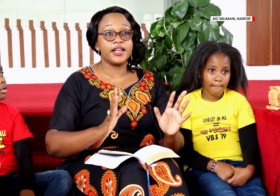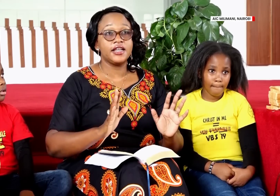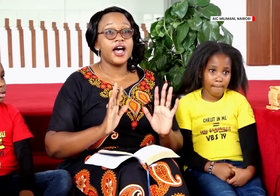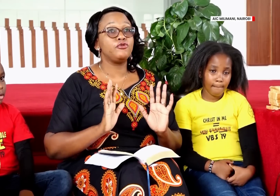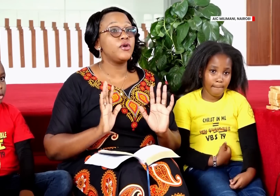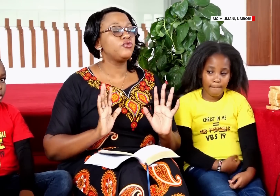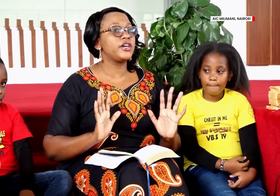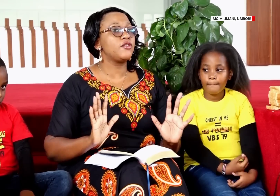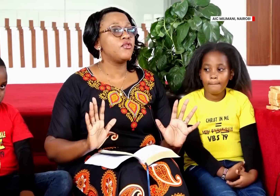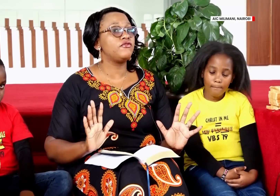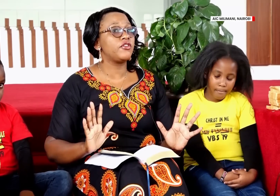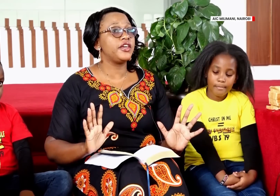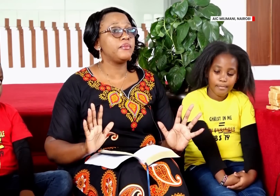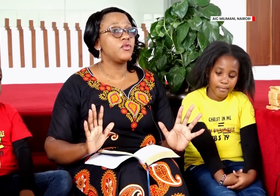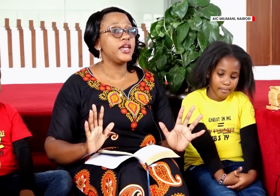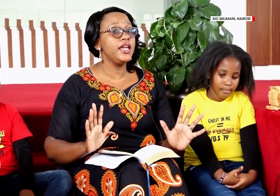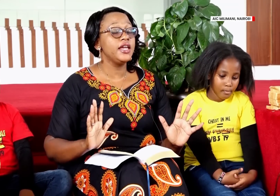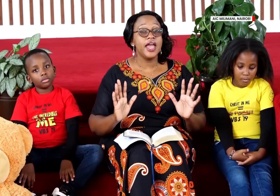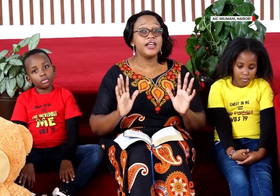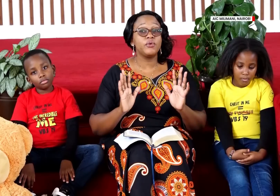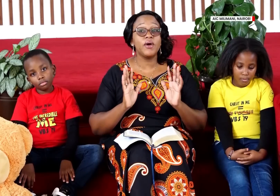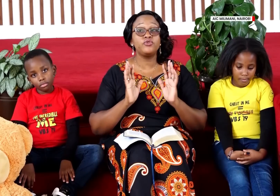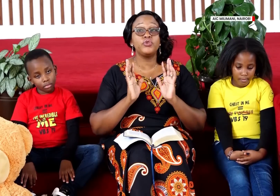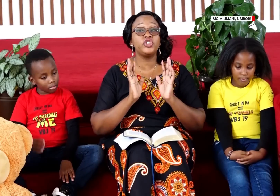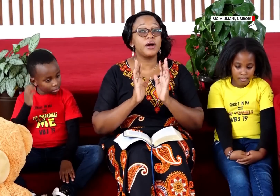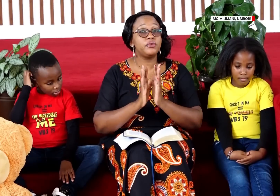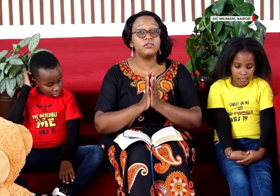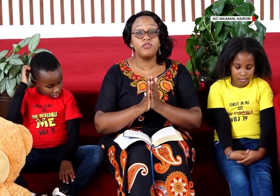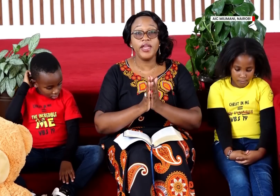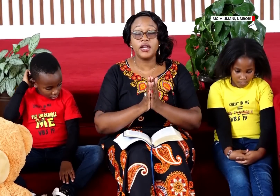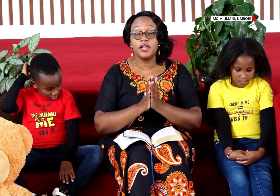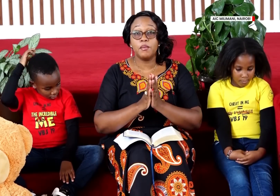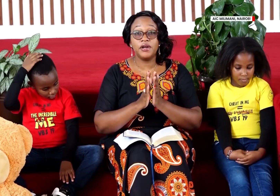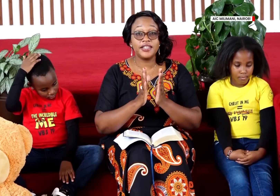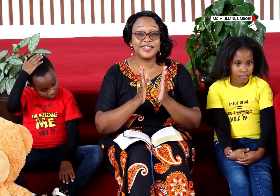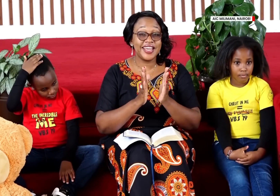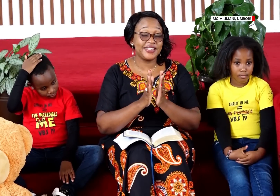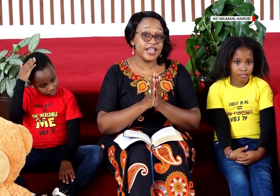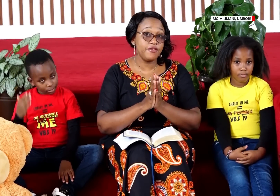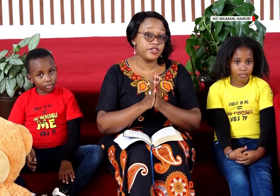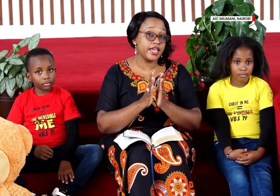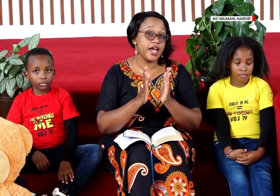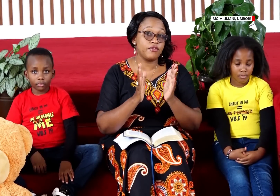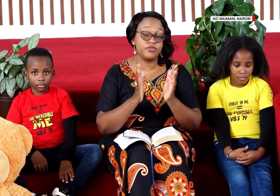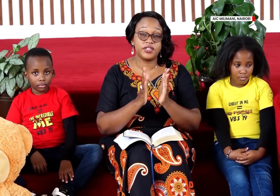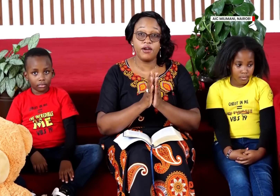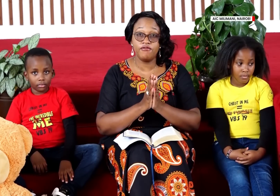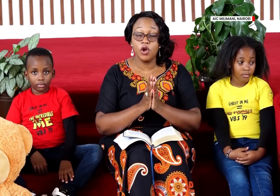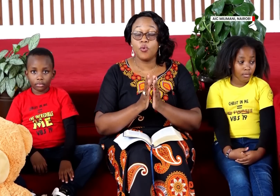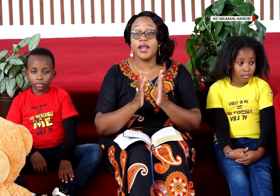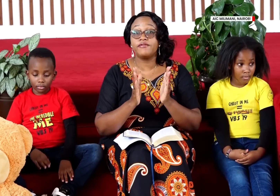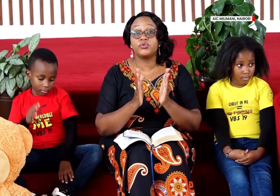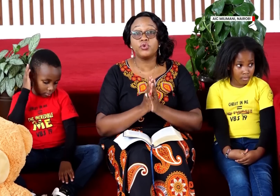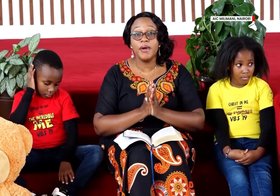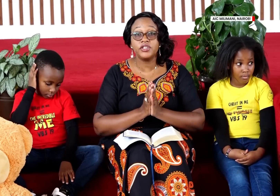all that. And we want to thank God for them, okay? And we want to wish you a beautiful week. Please stay safe. Take care of